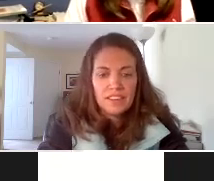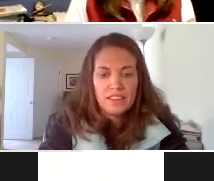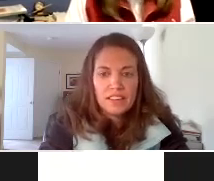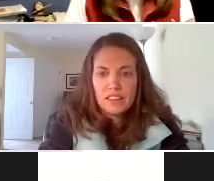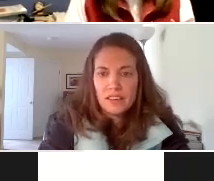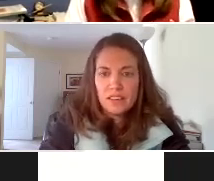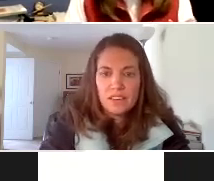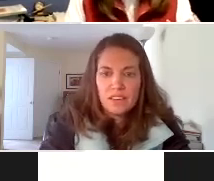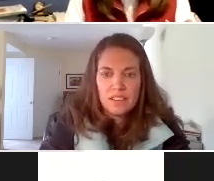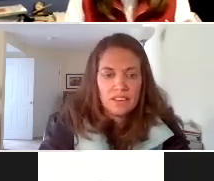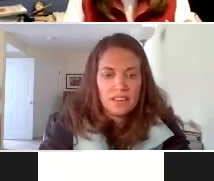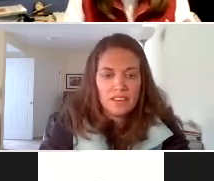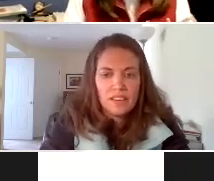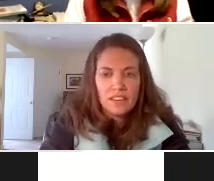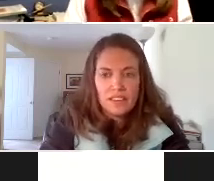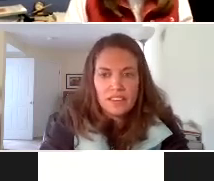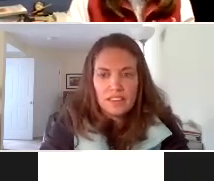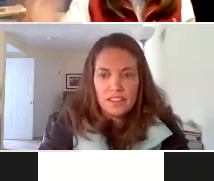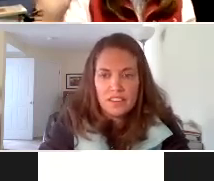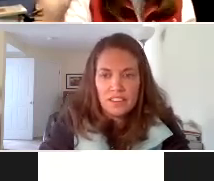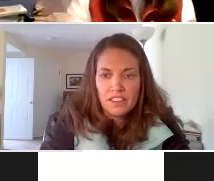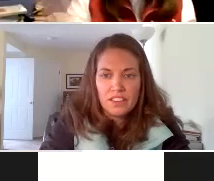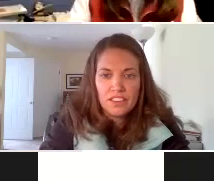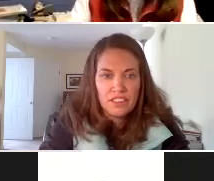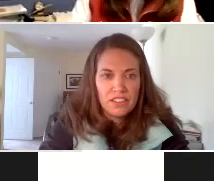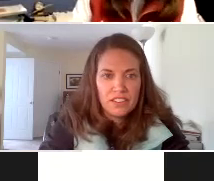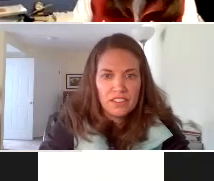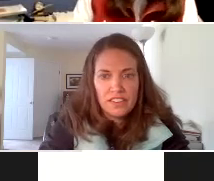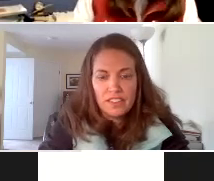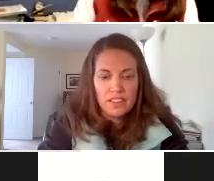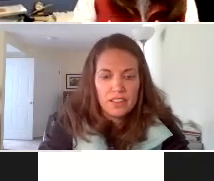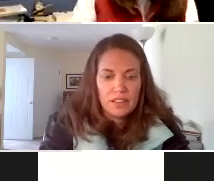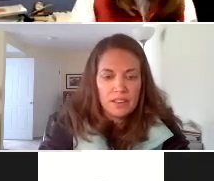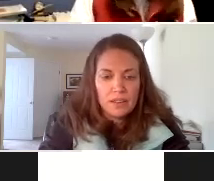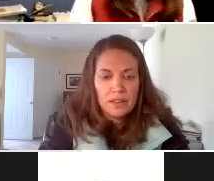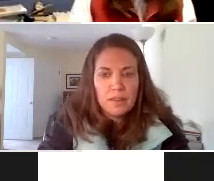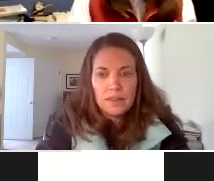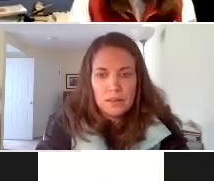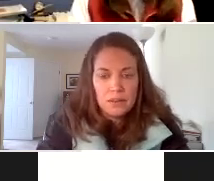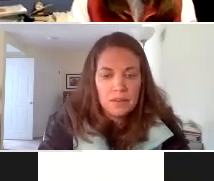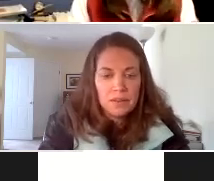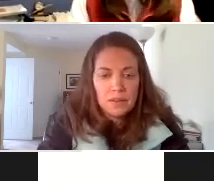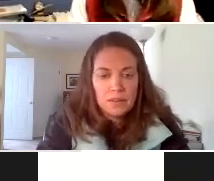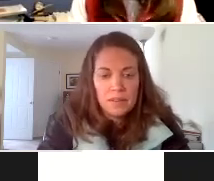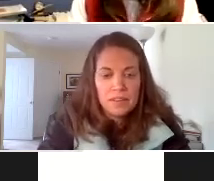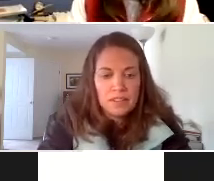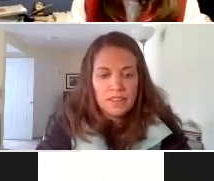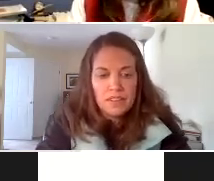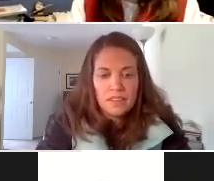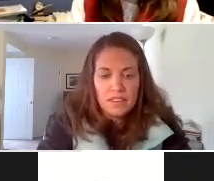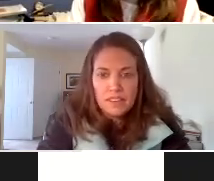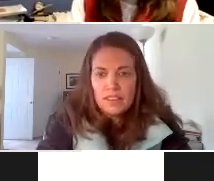3. Yep, high phase 2, maybe mid phase 2. And again, you can cover up half of it so that only part of it's showing to modify that